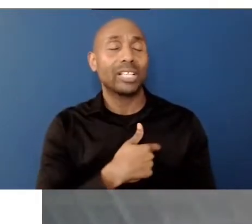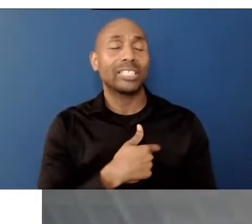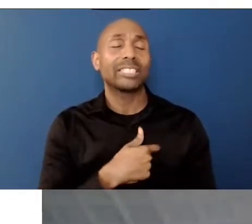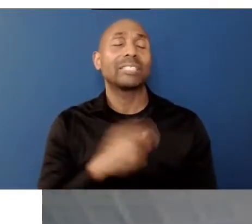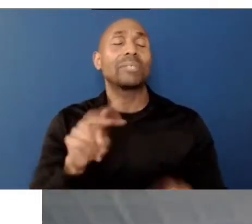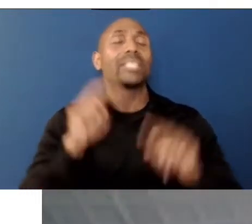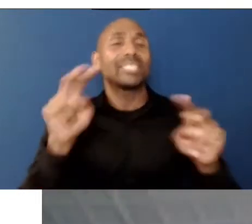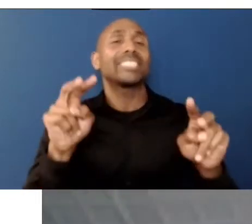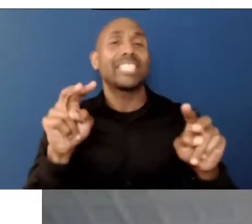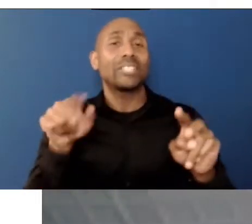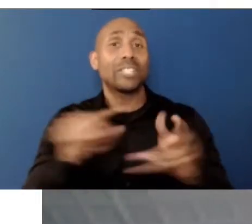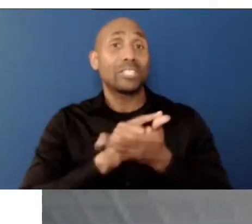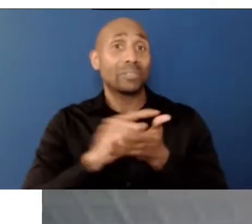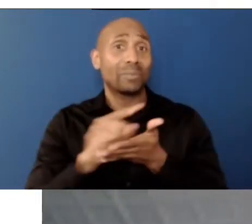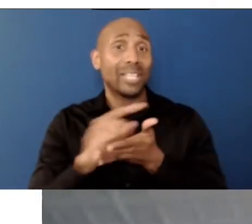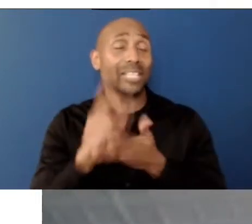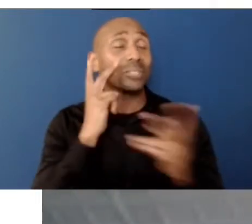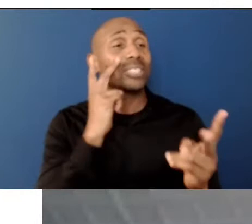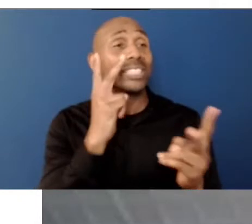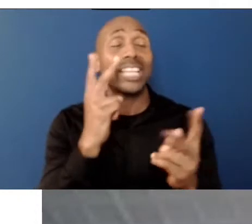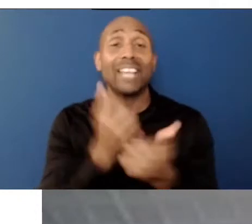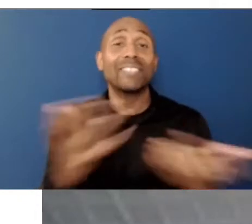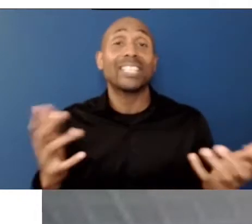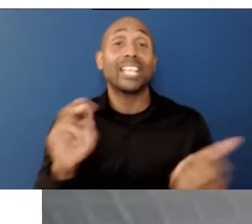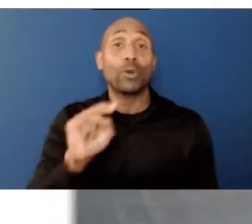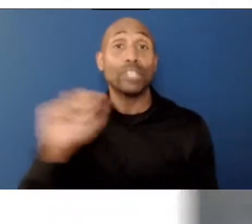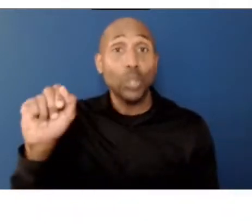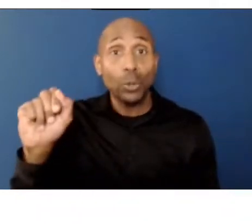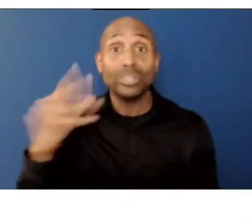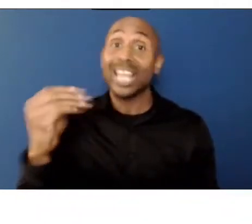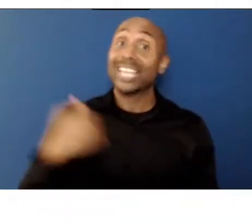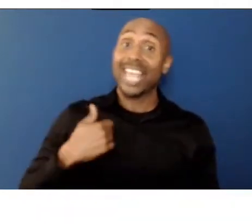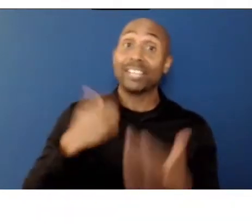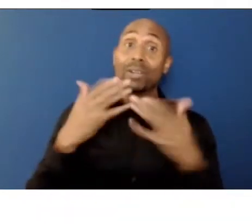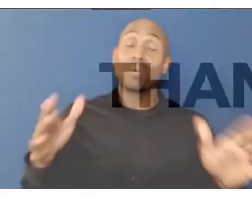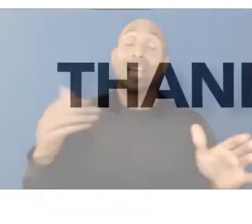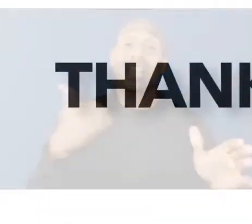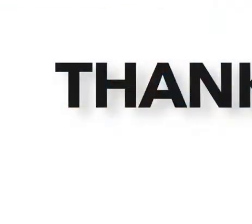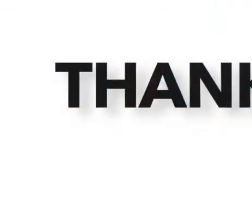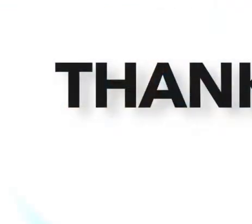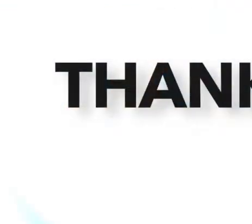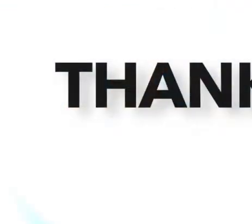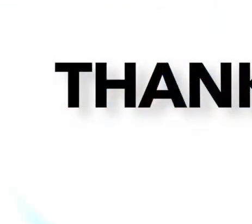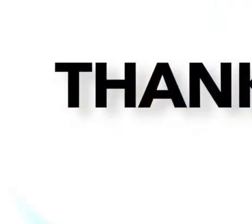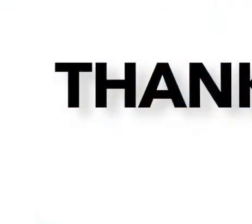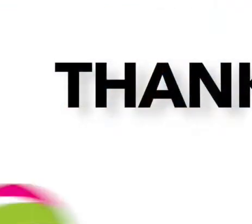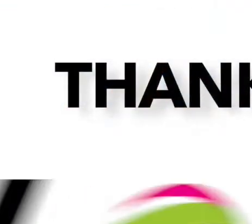and Canada has to offer around accessibility awareness. Have a good day. Bye-bye.